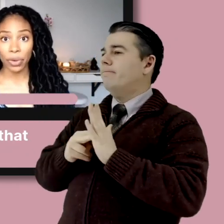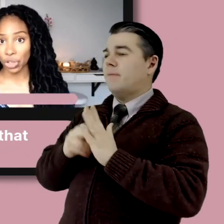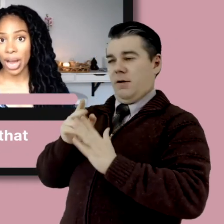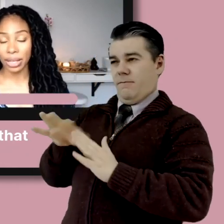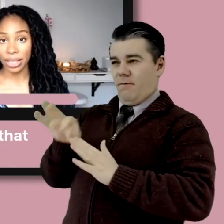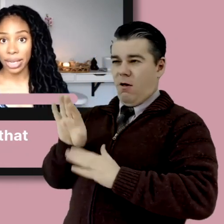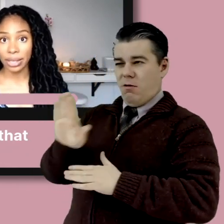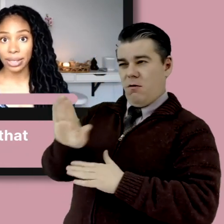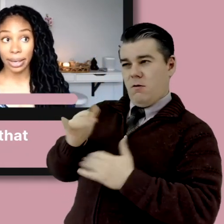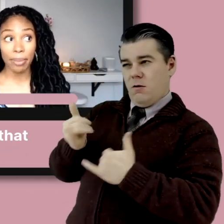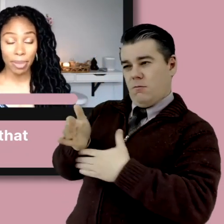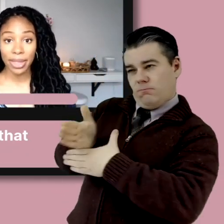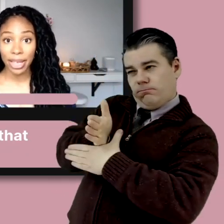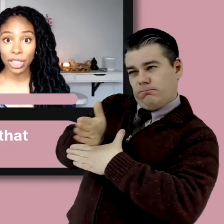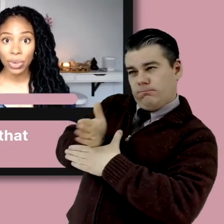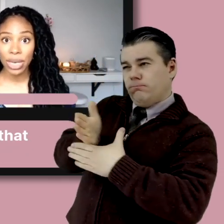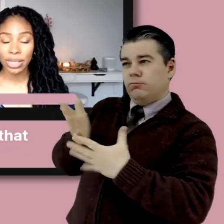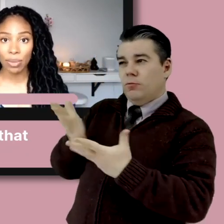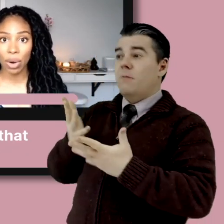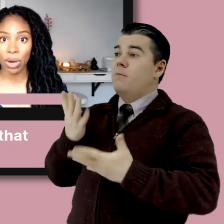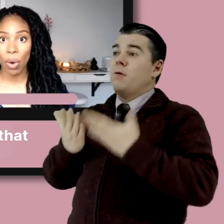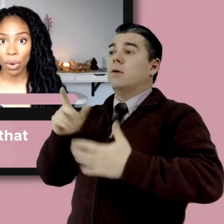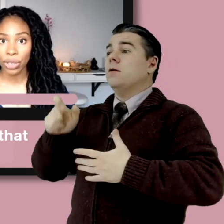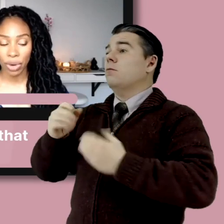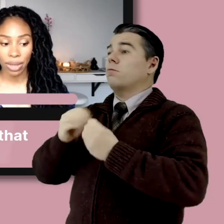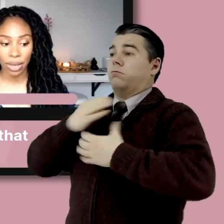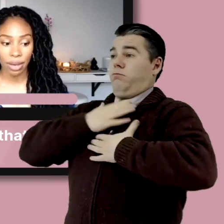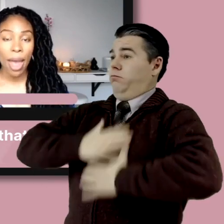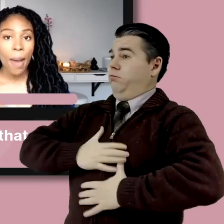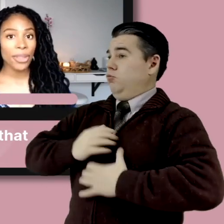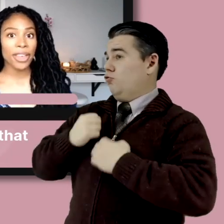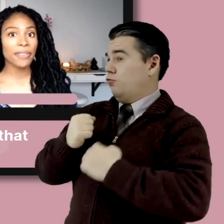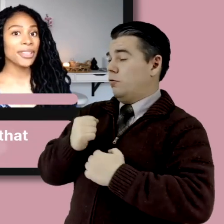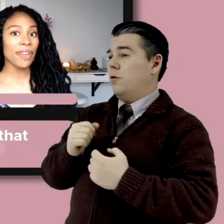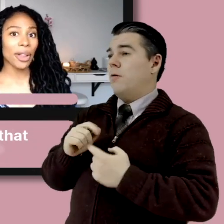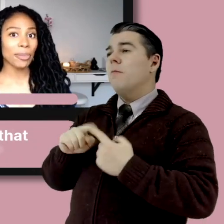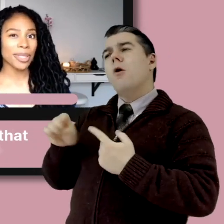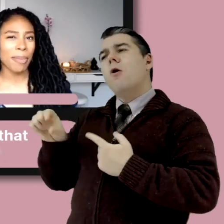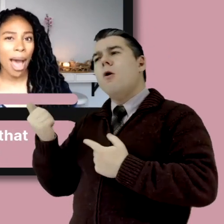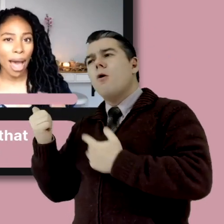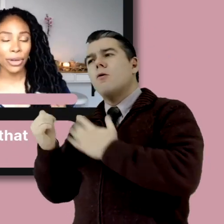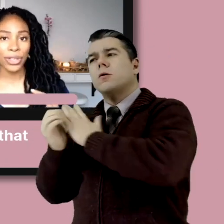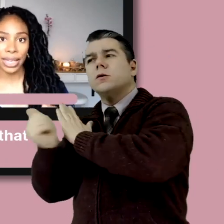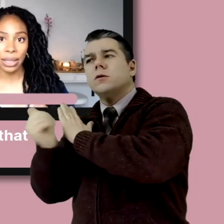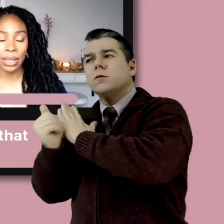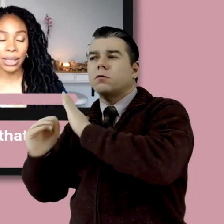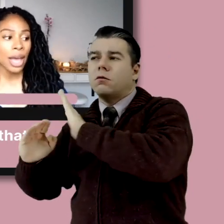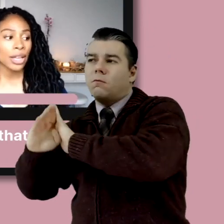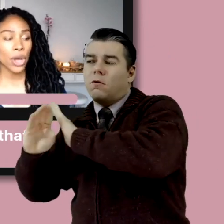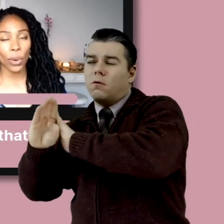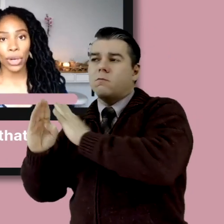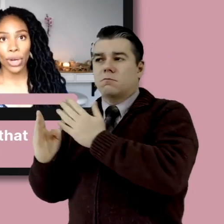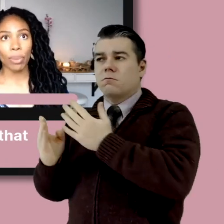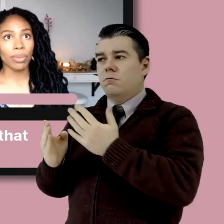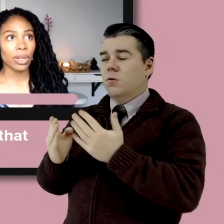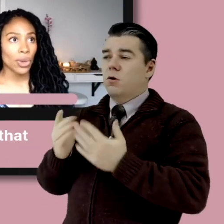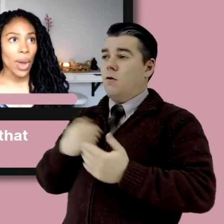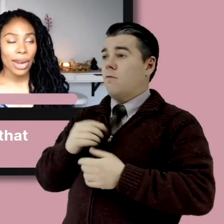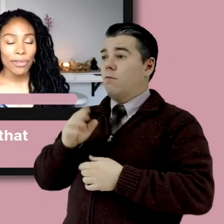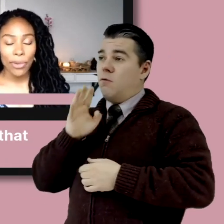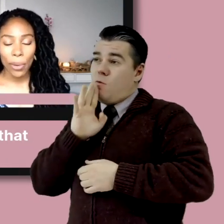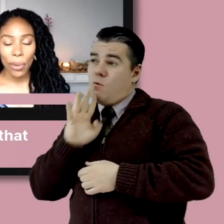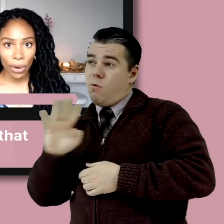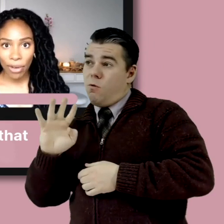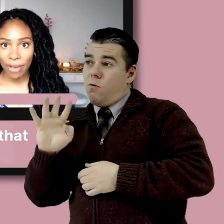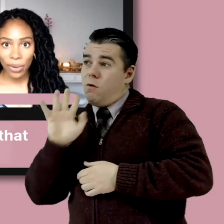wherever your child is, like maybe they do need some more core strengthening, but they've developed some other skills. So, if you